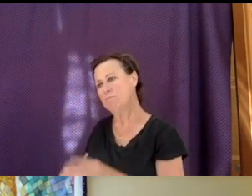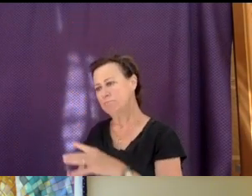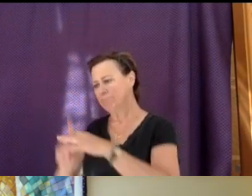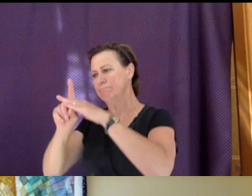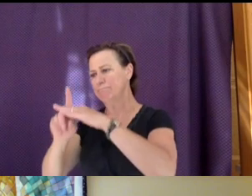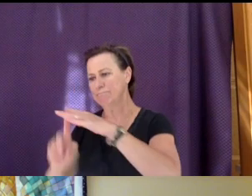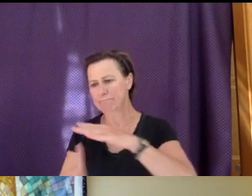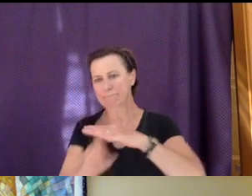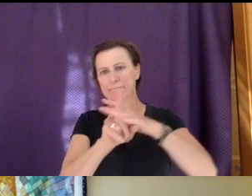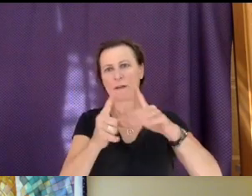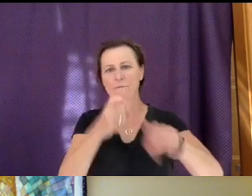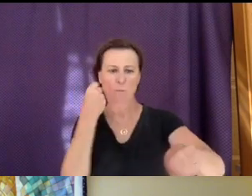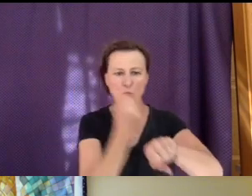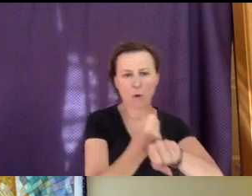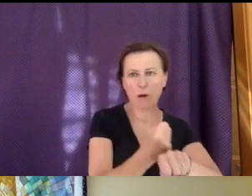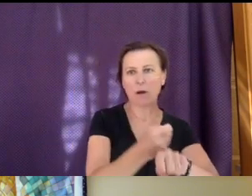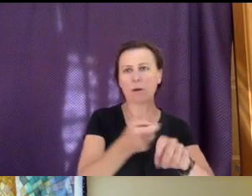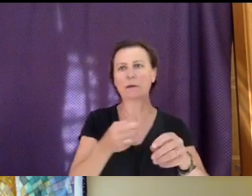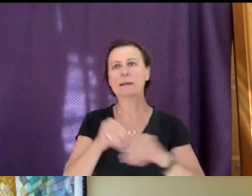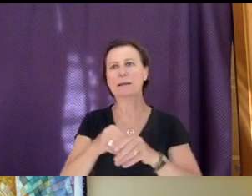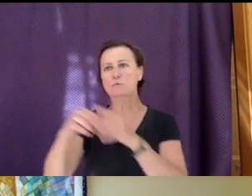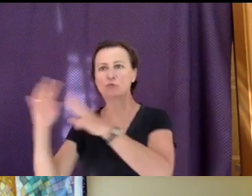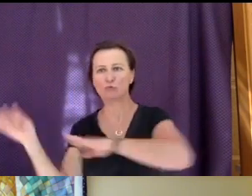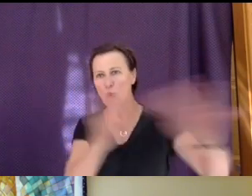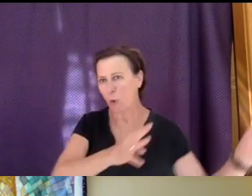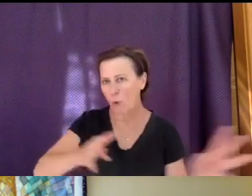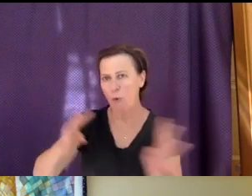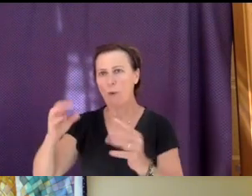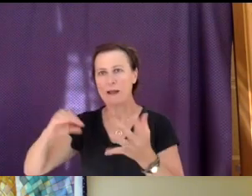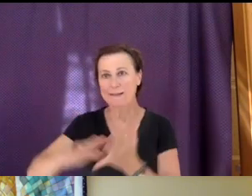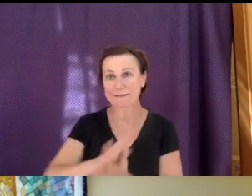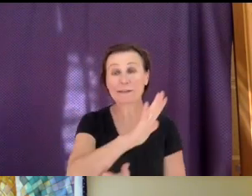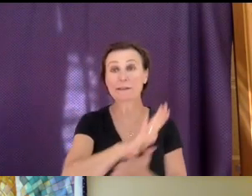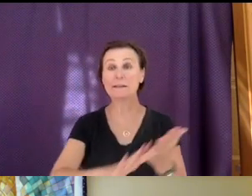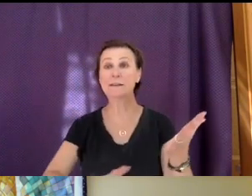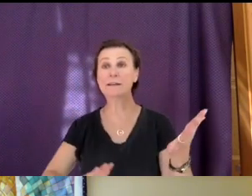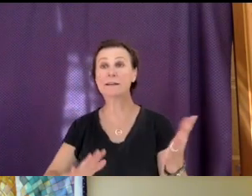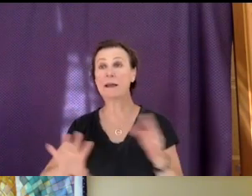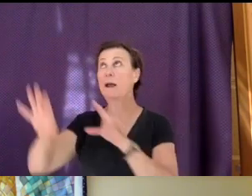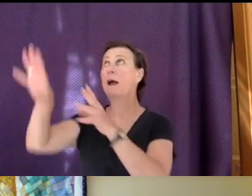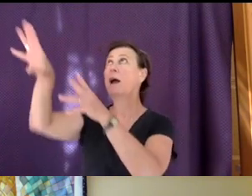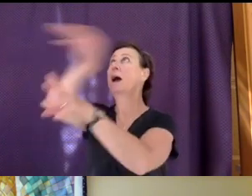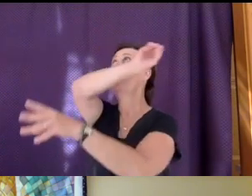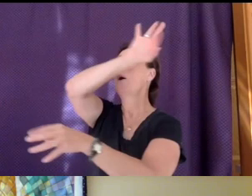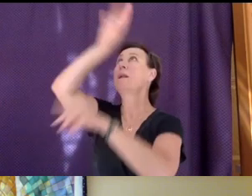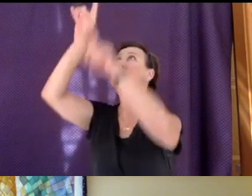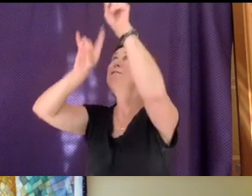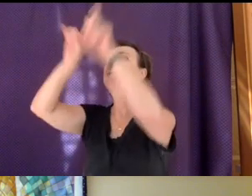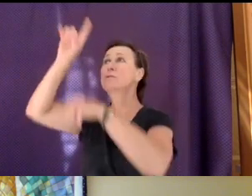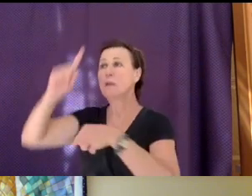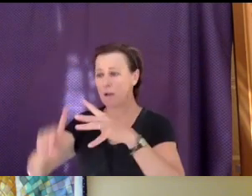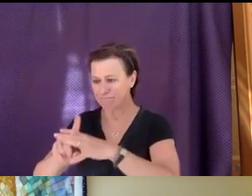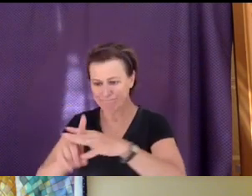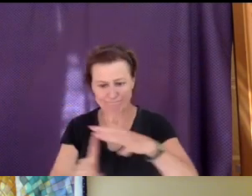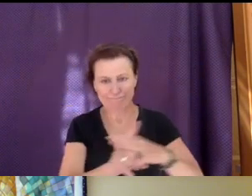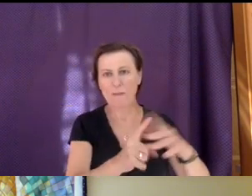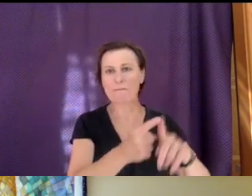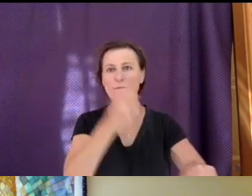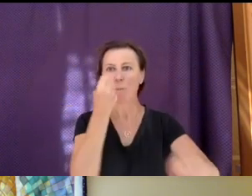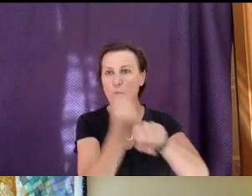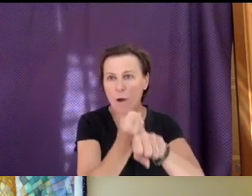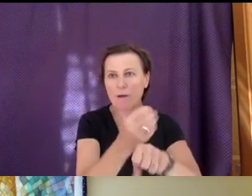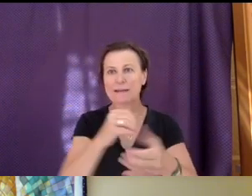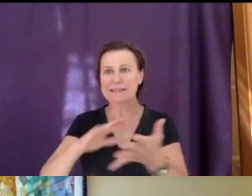the storm and the sea. Out of the stars, rising from rocks and the